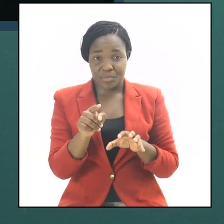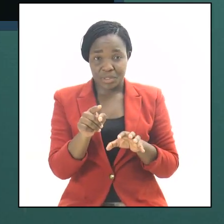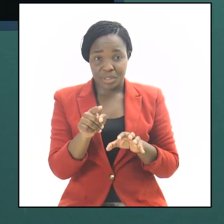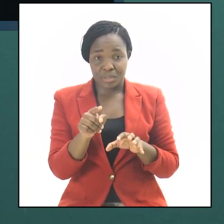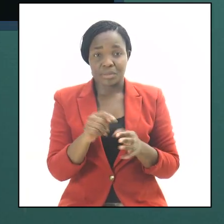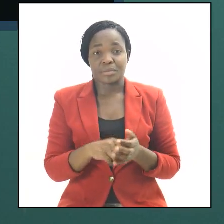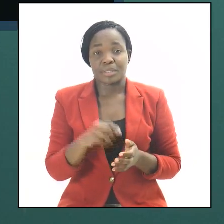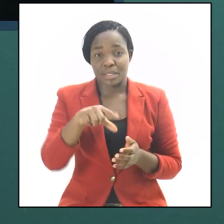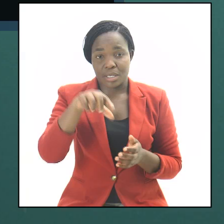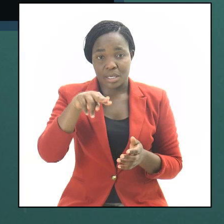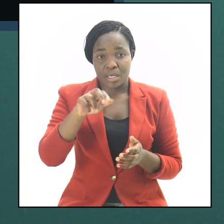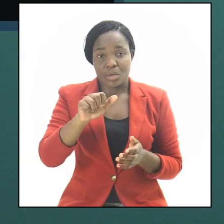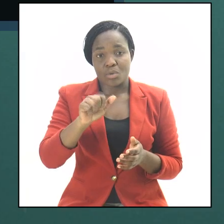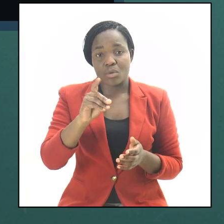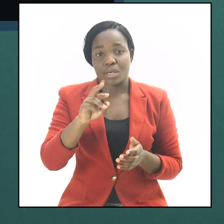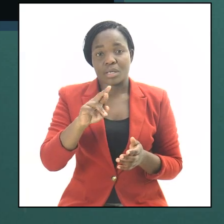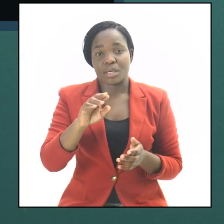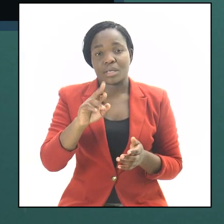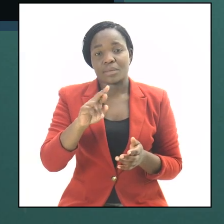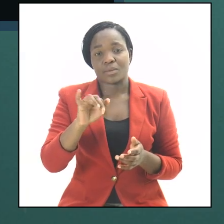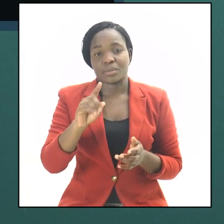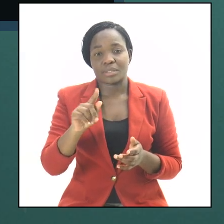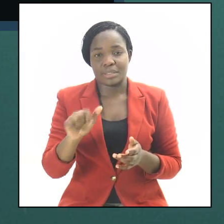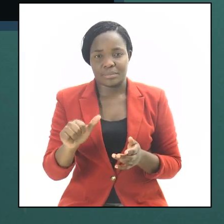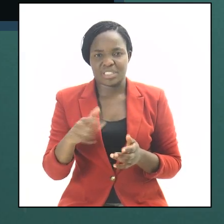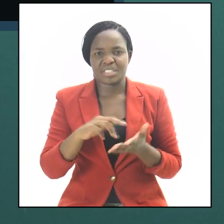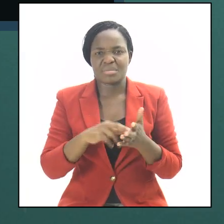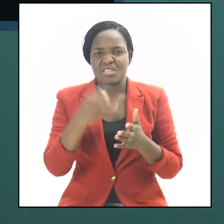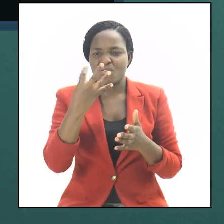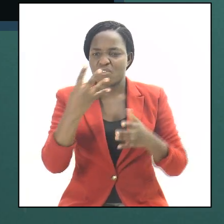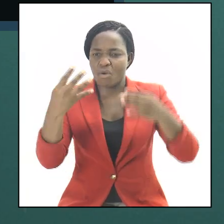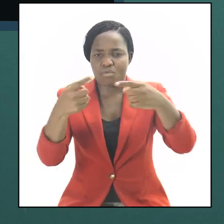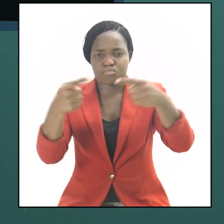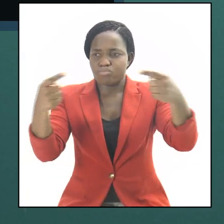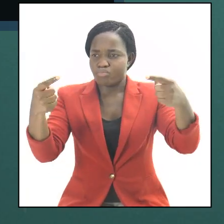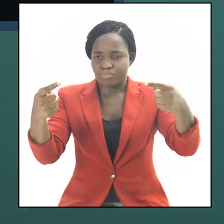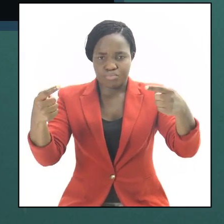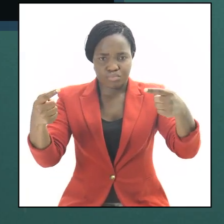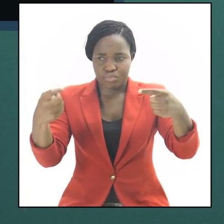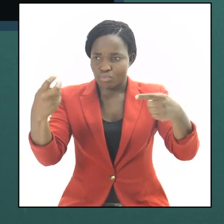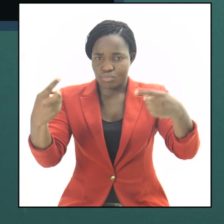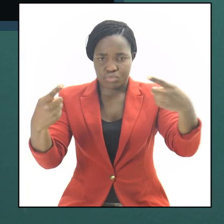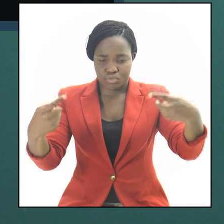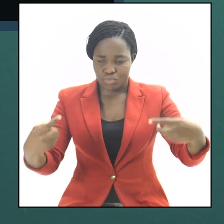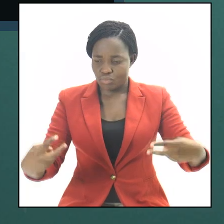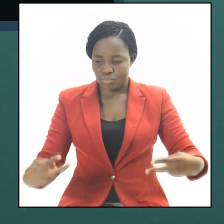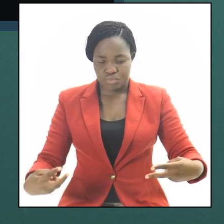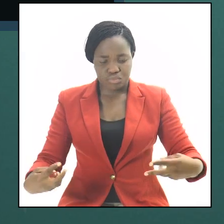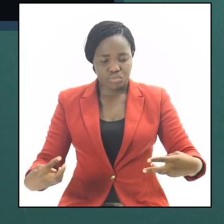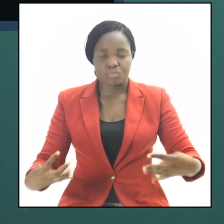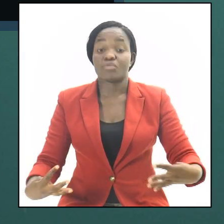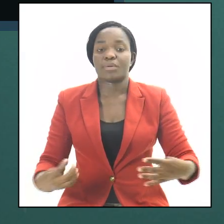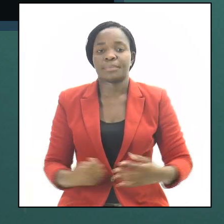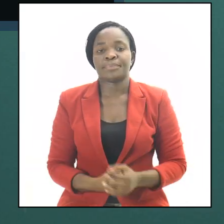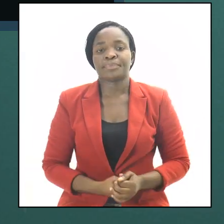quadrilaterals. Quadrilateral just means 4 sides. Quad means 4 and lateral